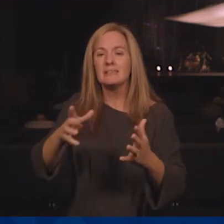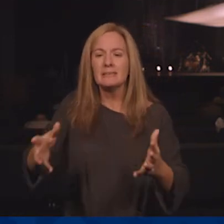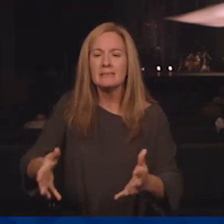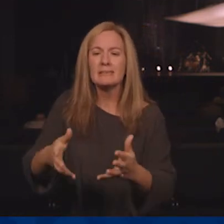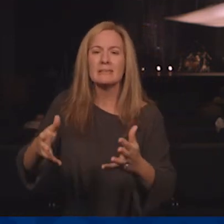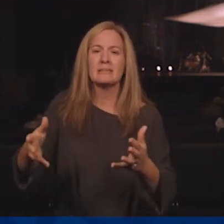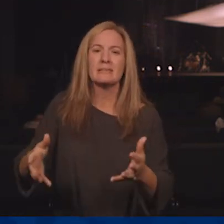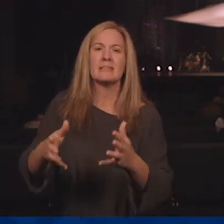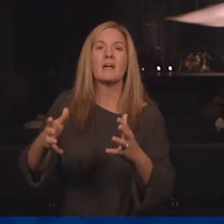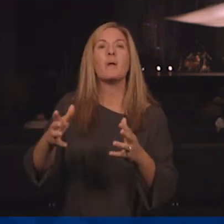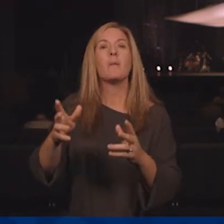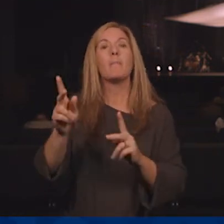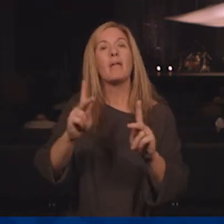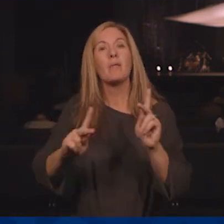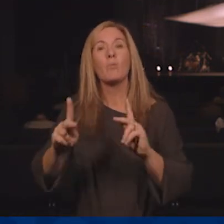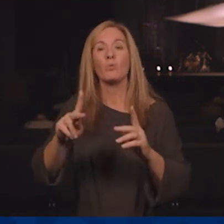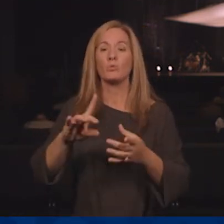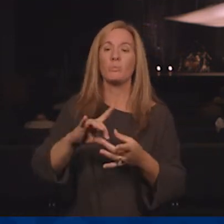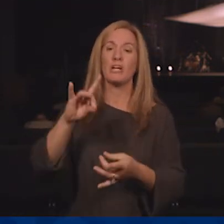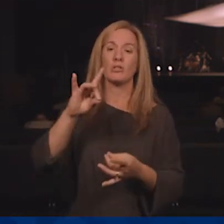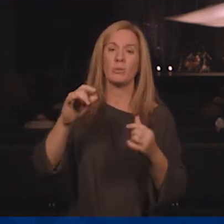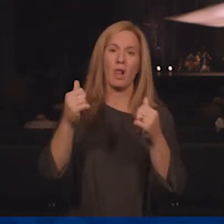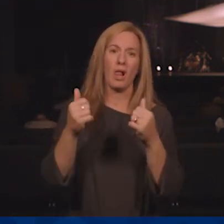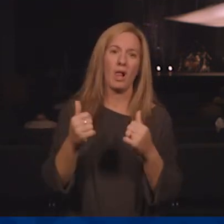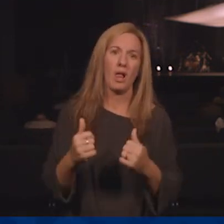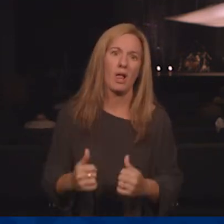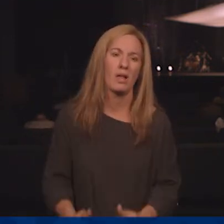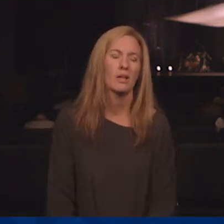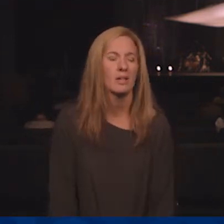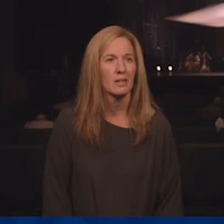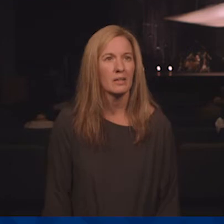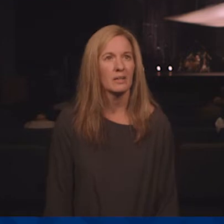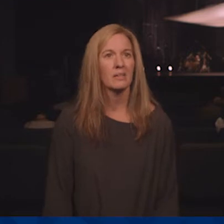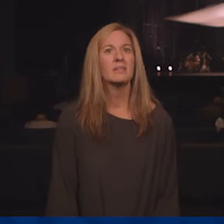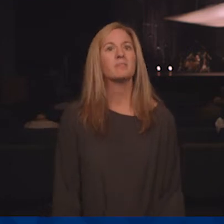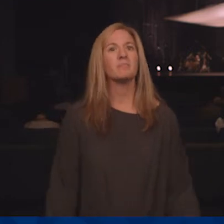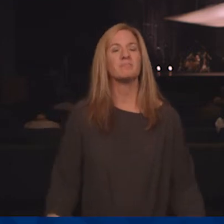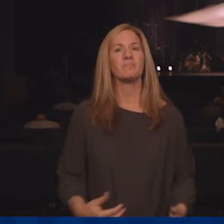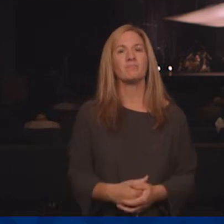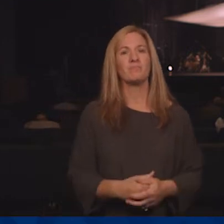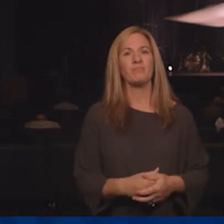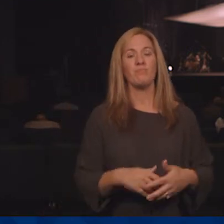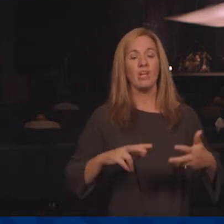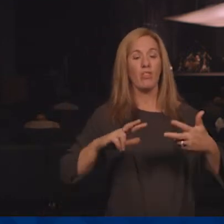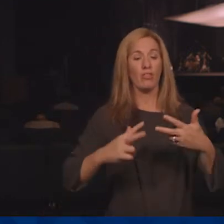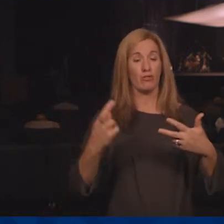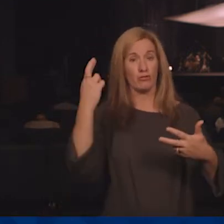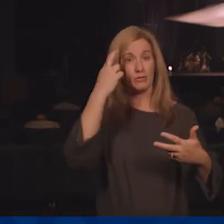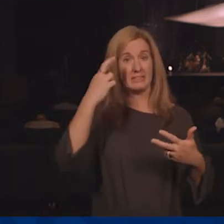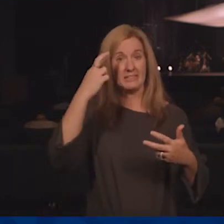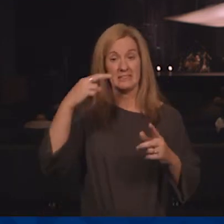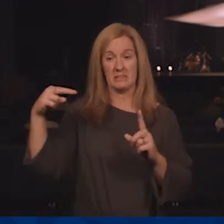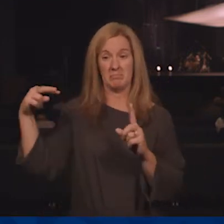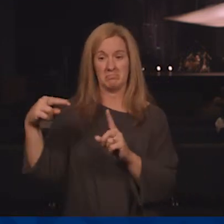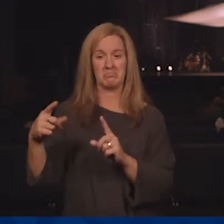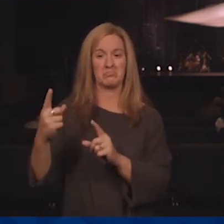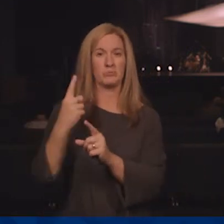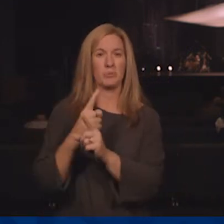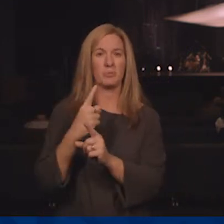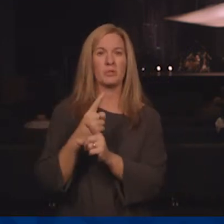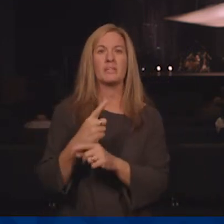spiritually languishing folks. Third reason it's a valid reading of the text is, guess